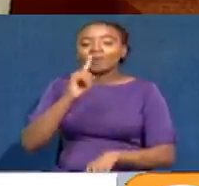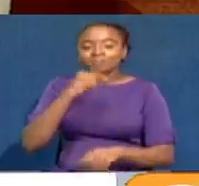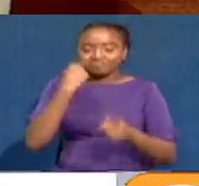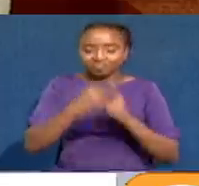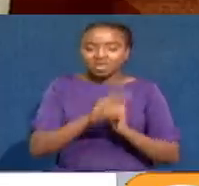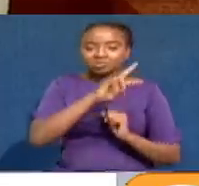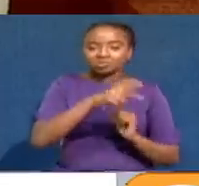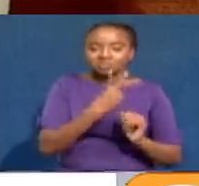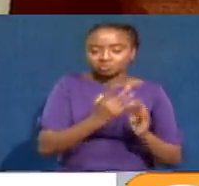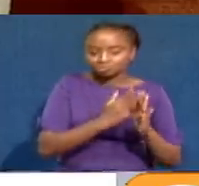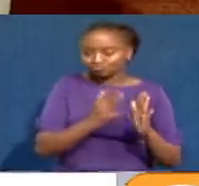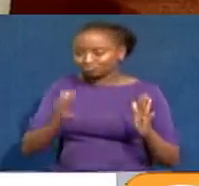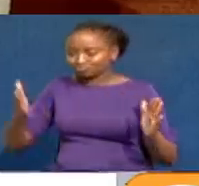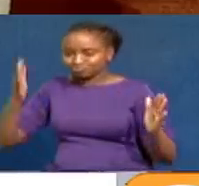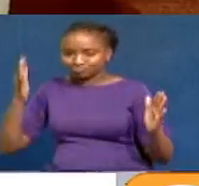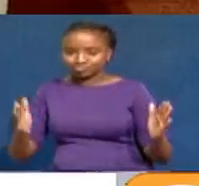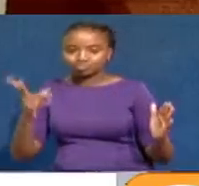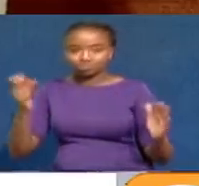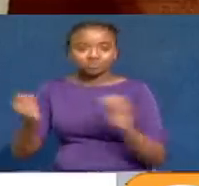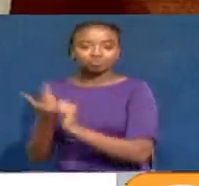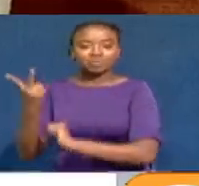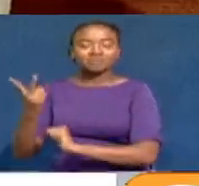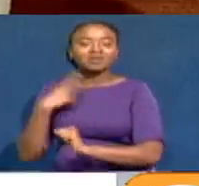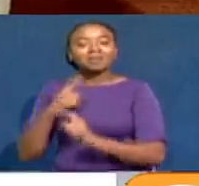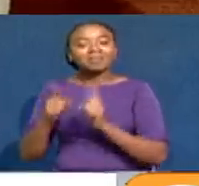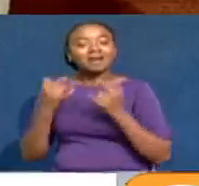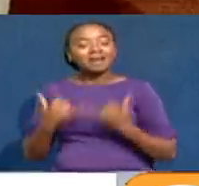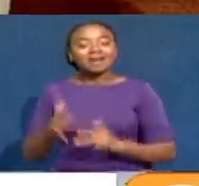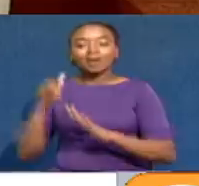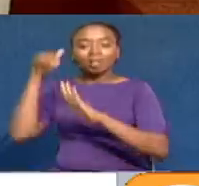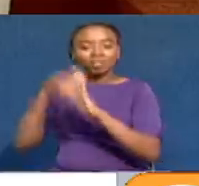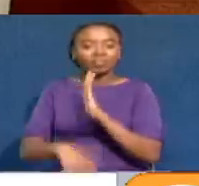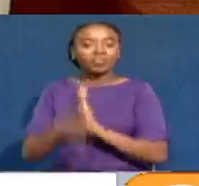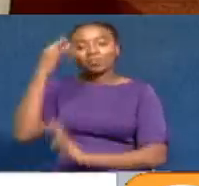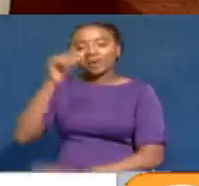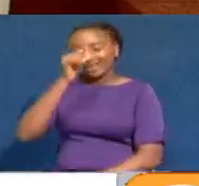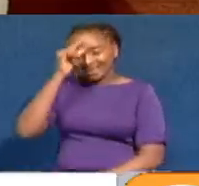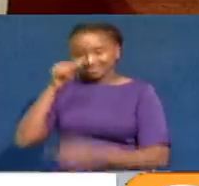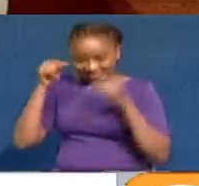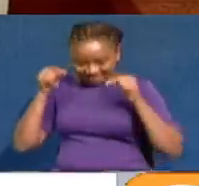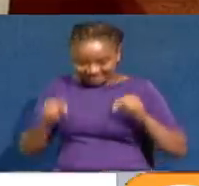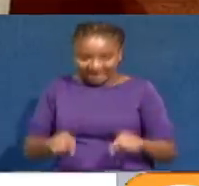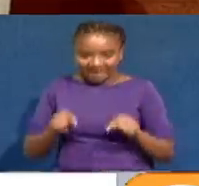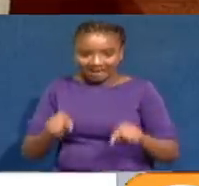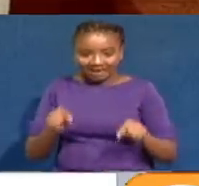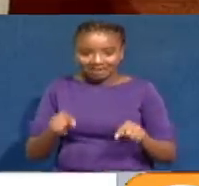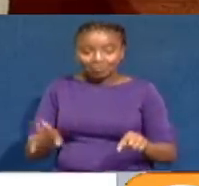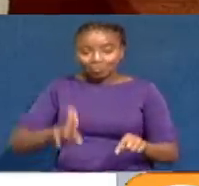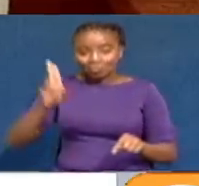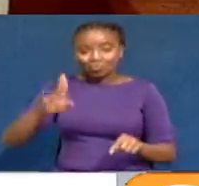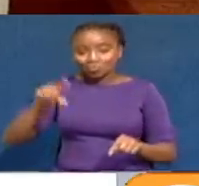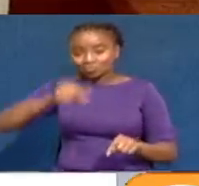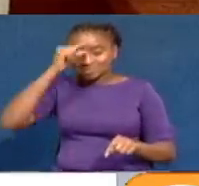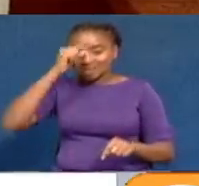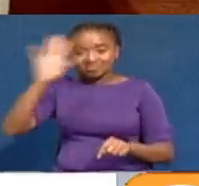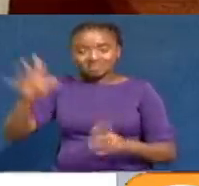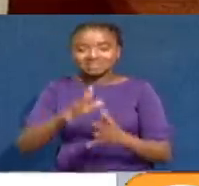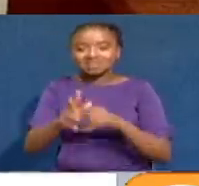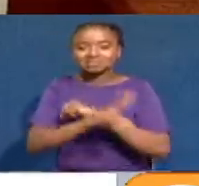by this regime, either out of will, out of state capture, or out of cruelessness. But I want to tell you, Jeff, we